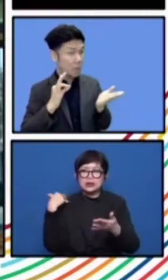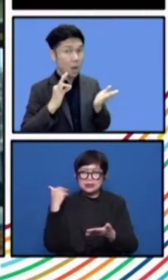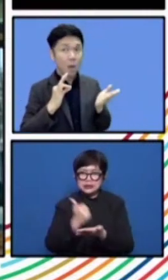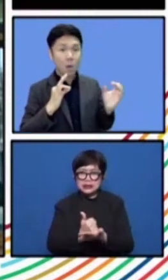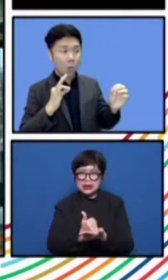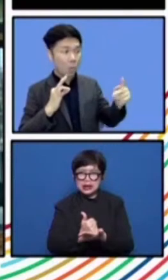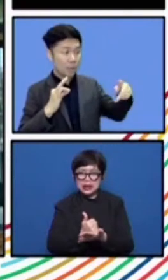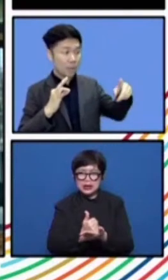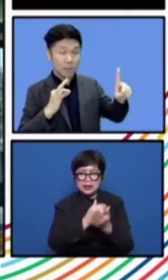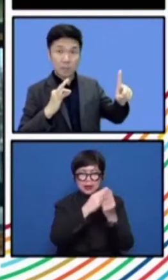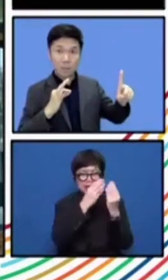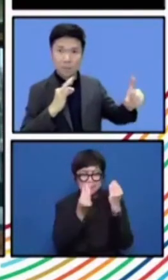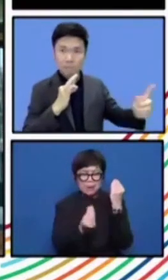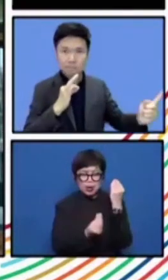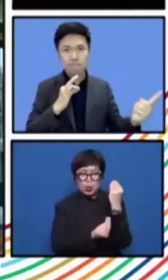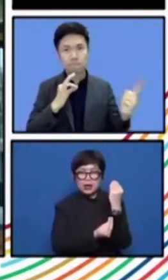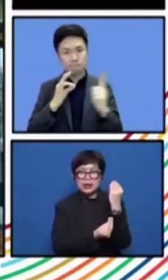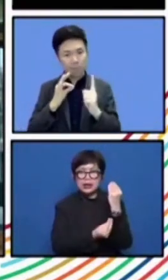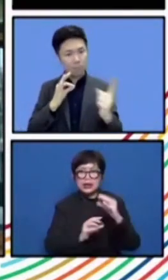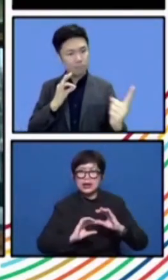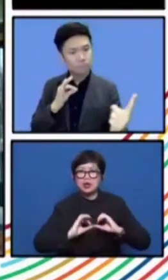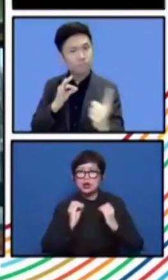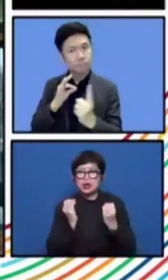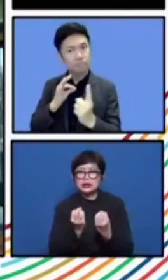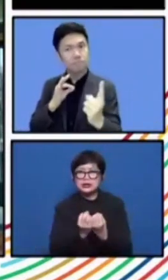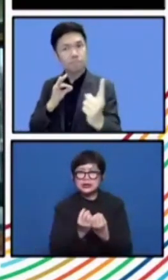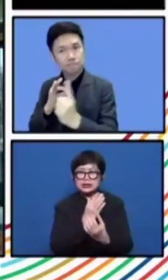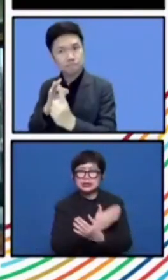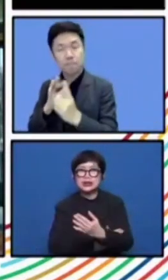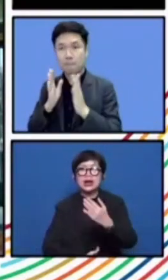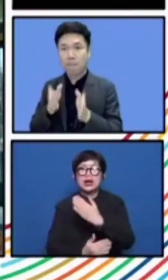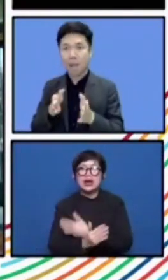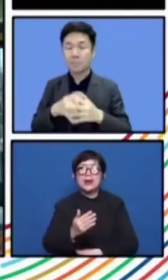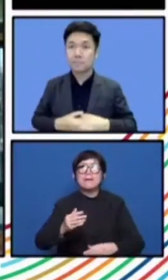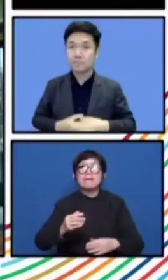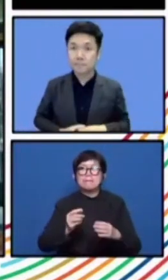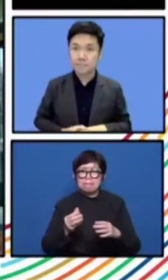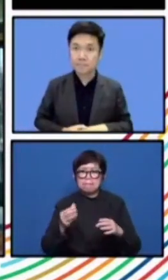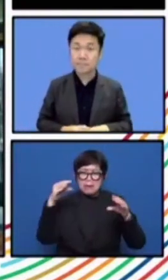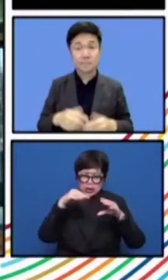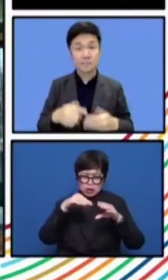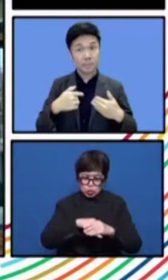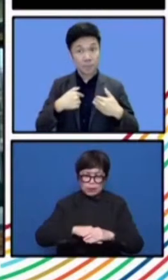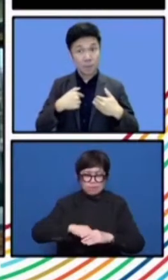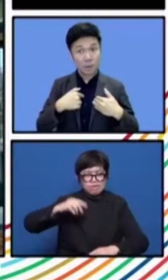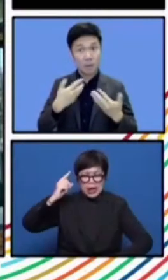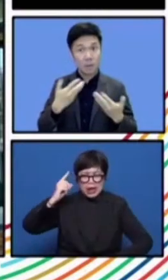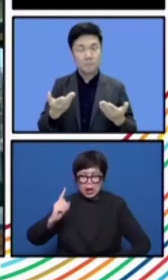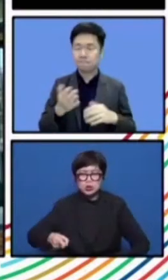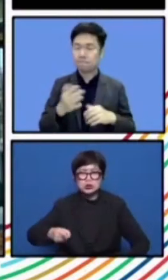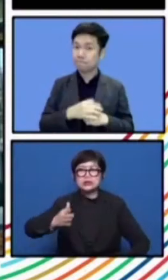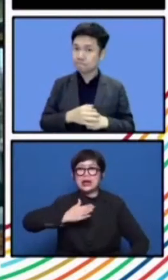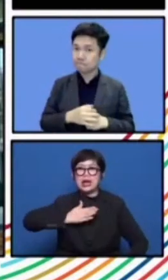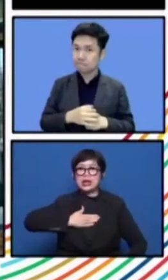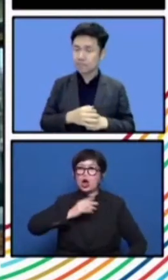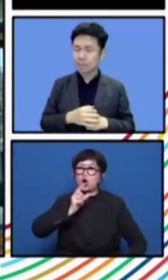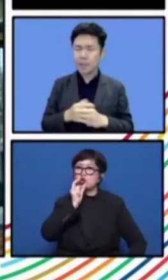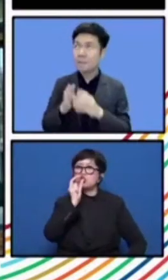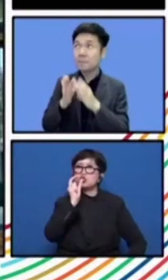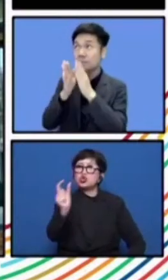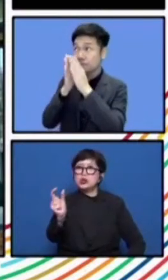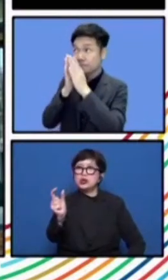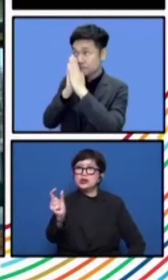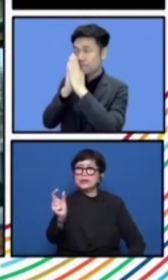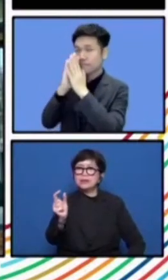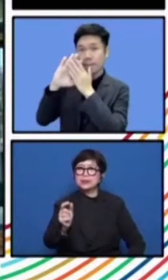representative should take place so in this regard I recommend and I also want to request this cap